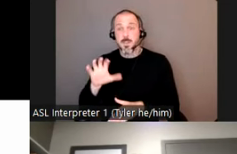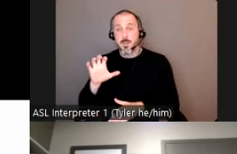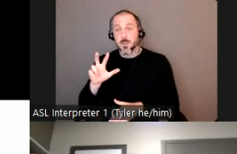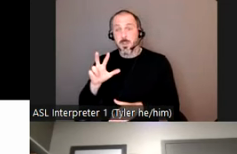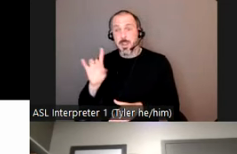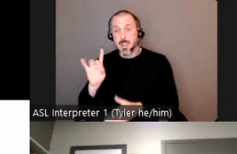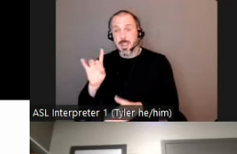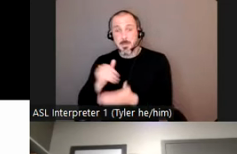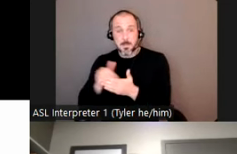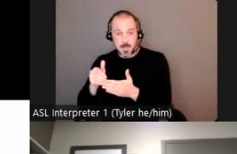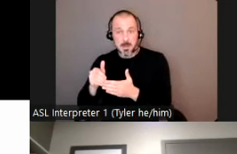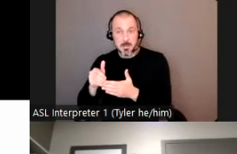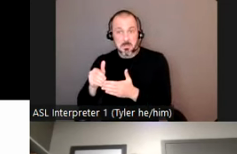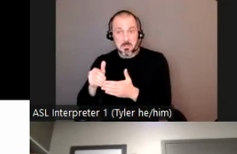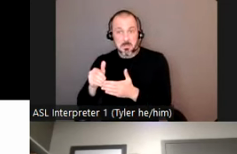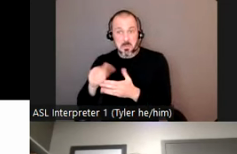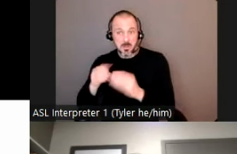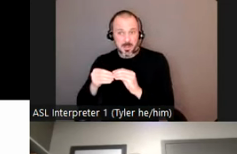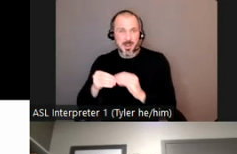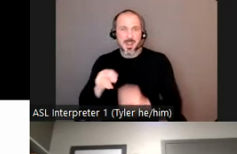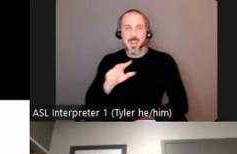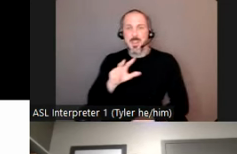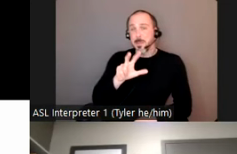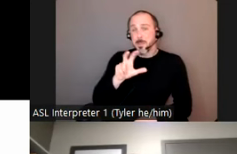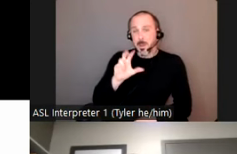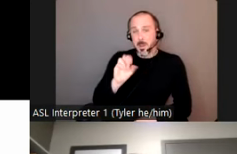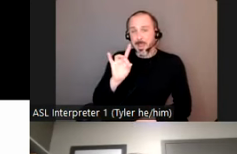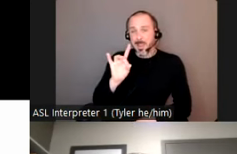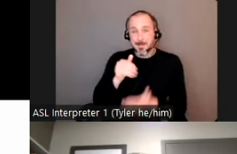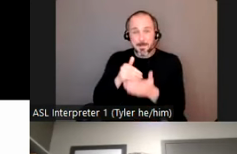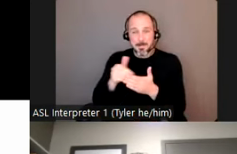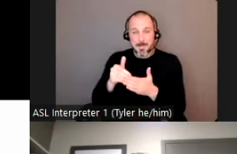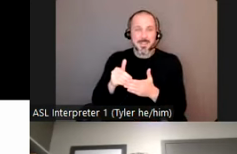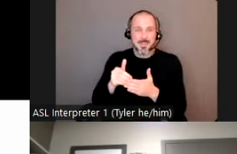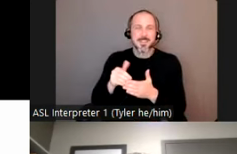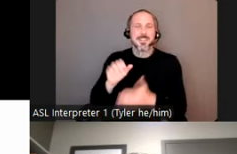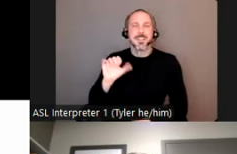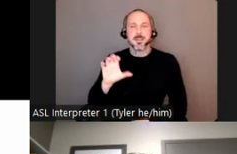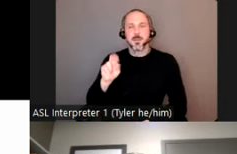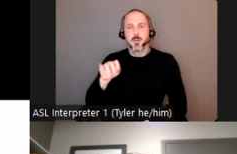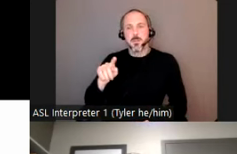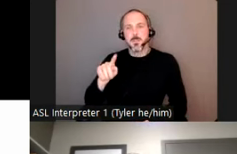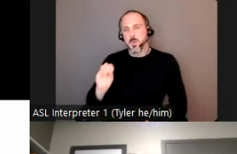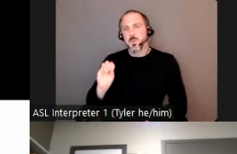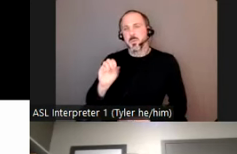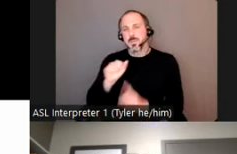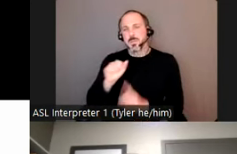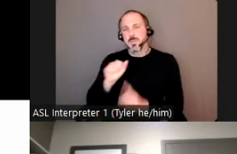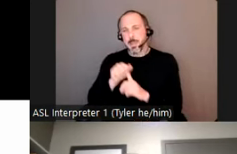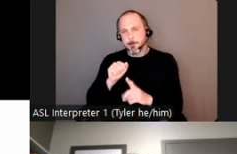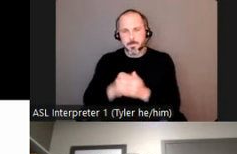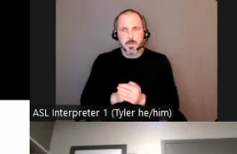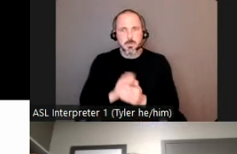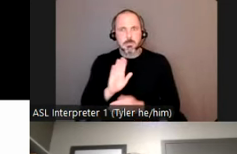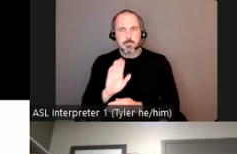to crypto investment scams. So really do your due diligence, conduct Google or open source media searches,